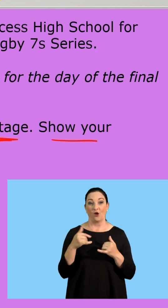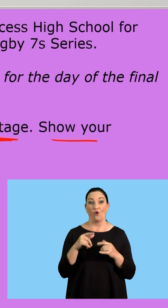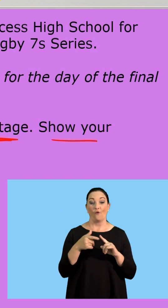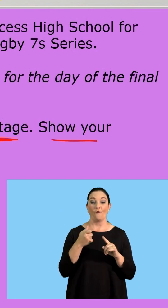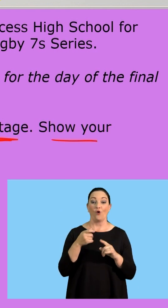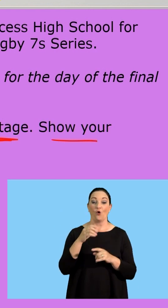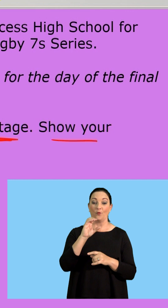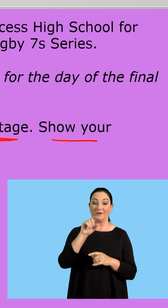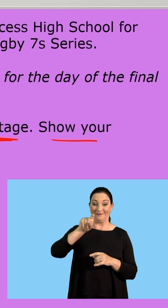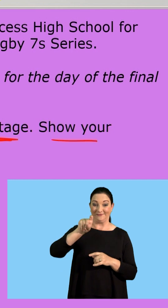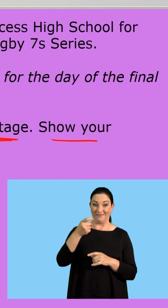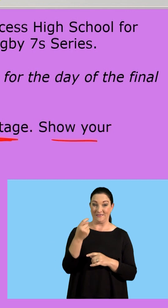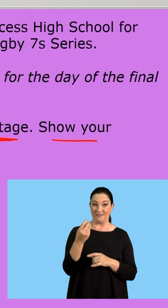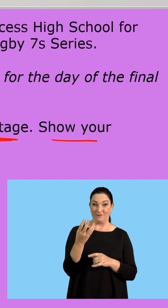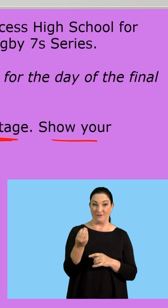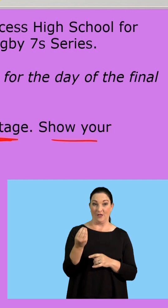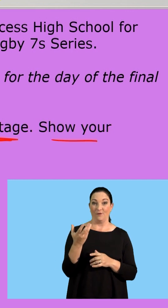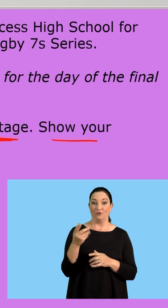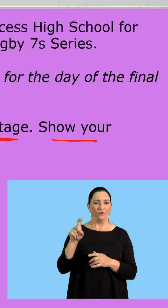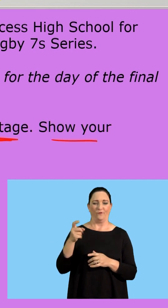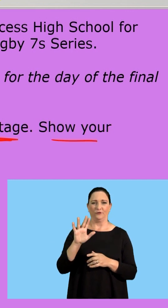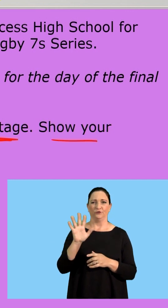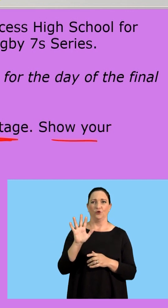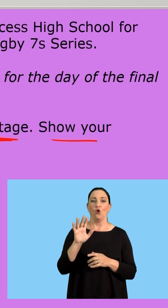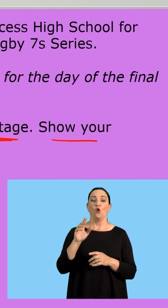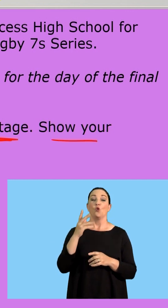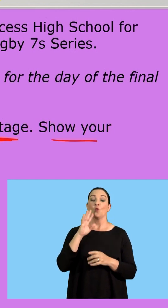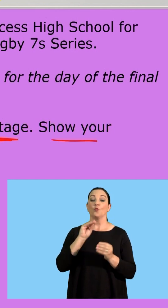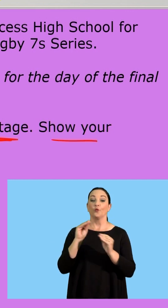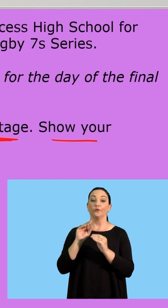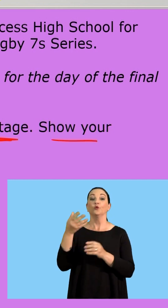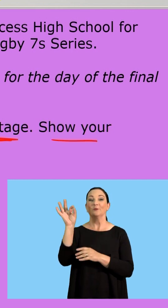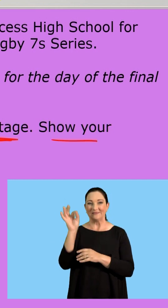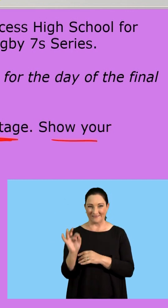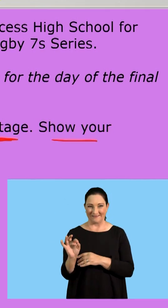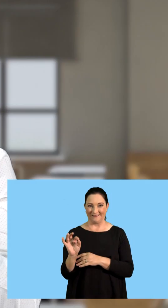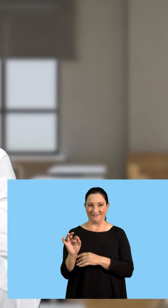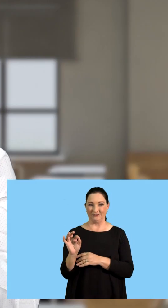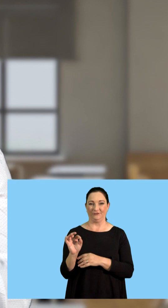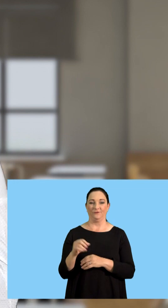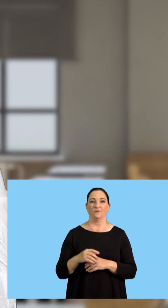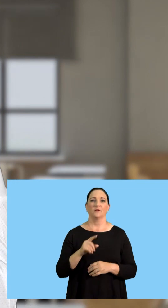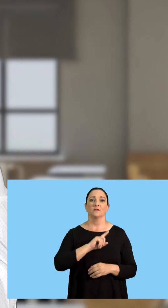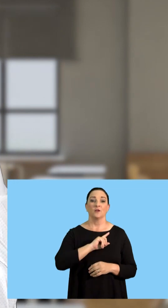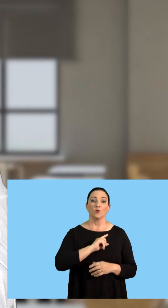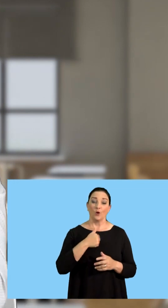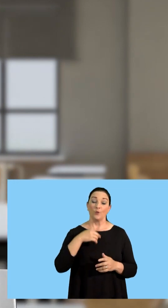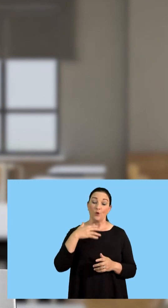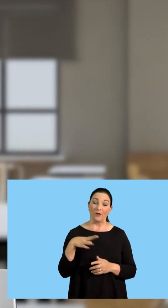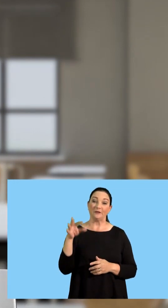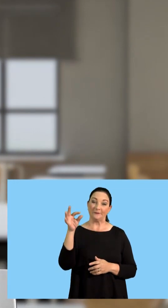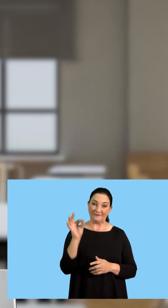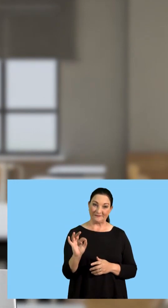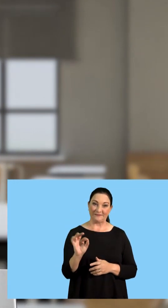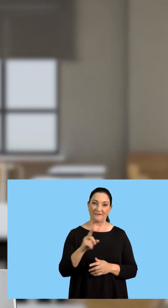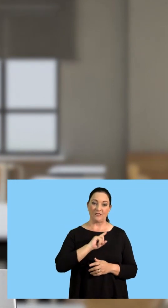decimal number to a fraction. Not to a fraction, to a percentage. And remember, whenever I want my answer to be in percentage